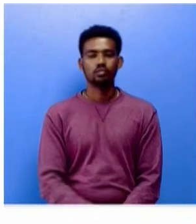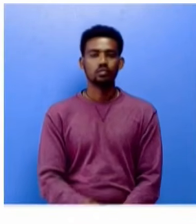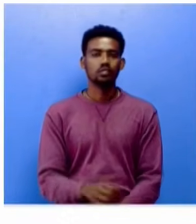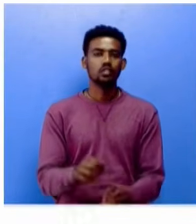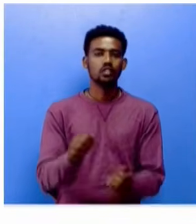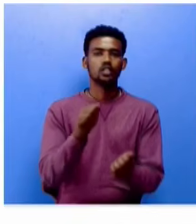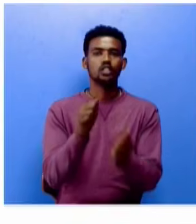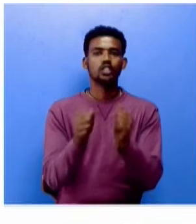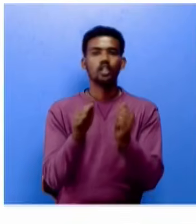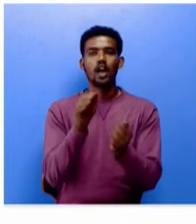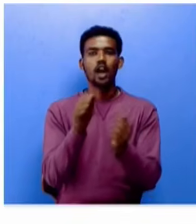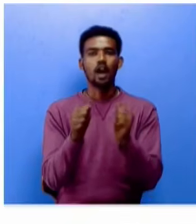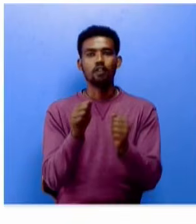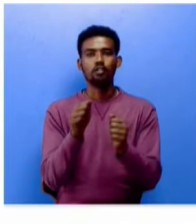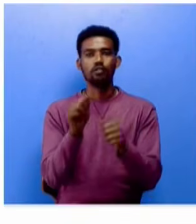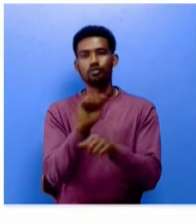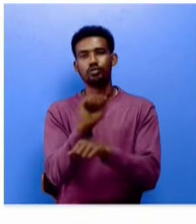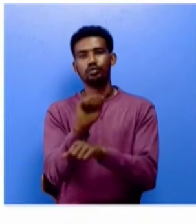drive